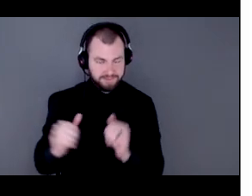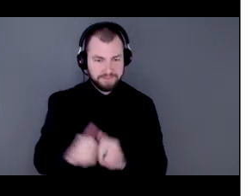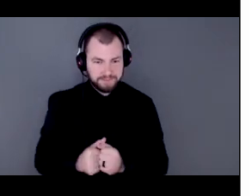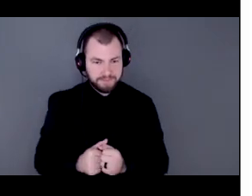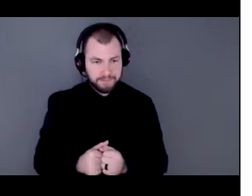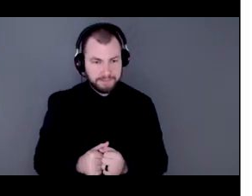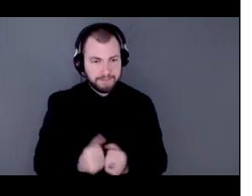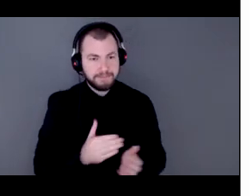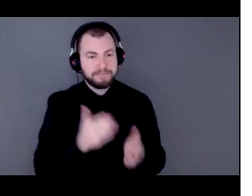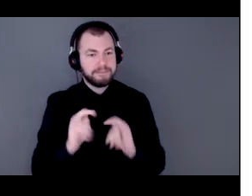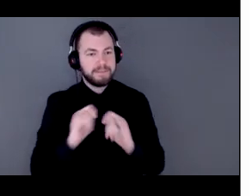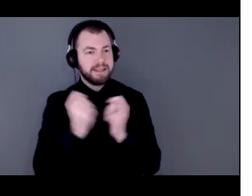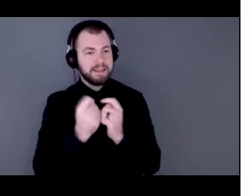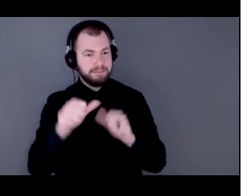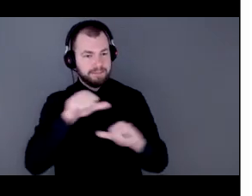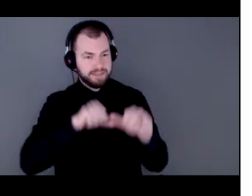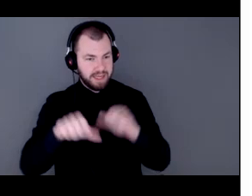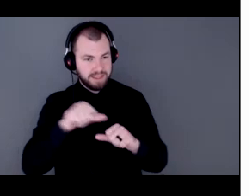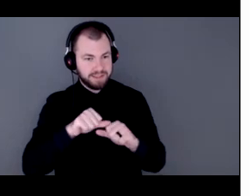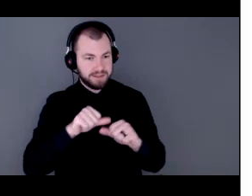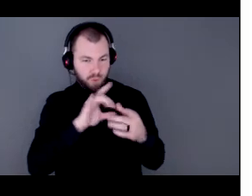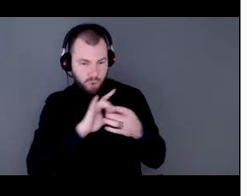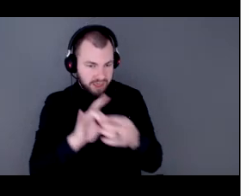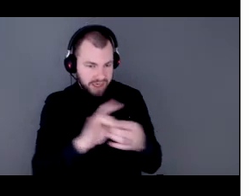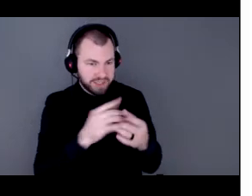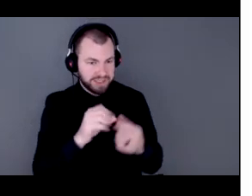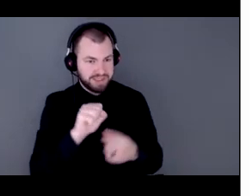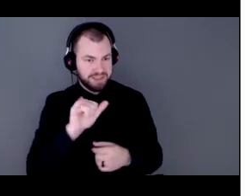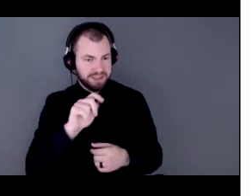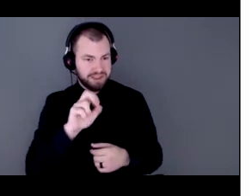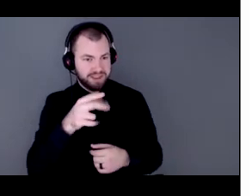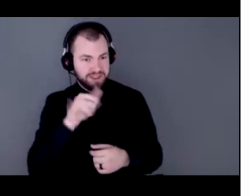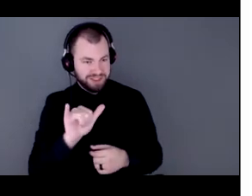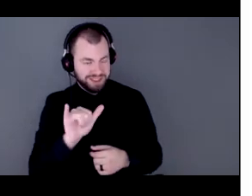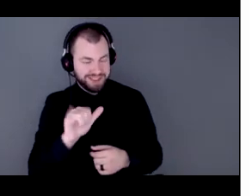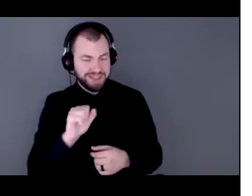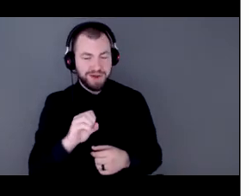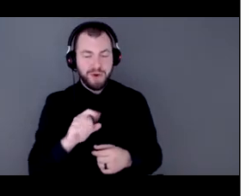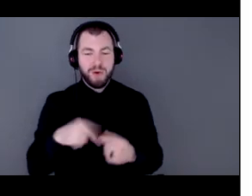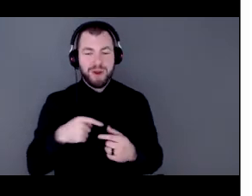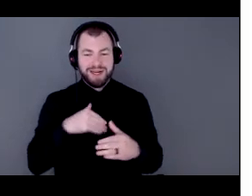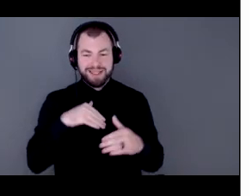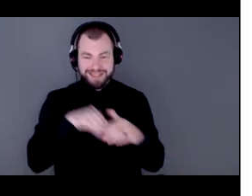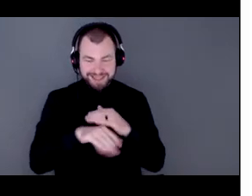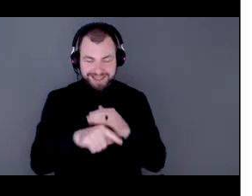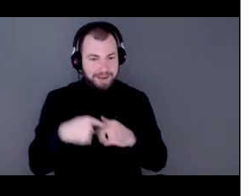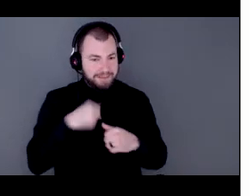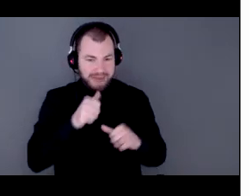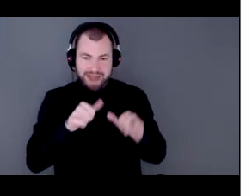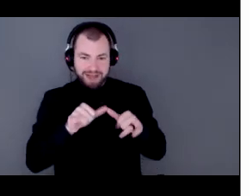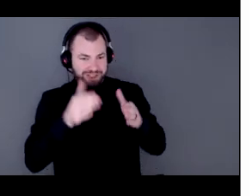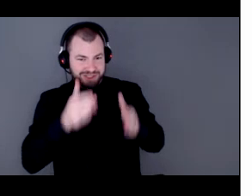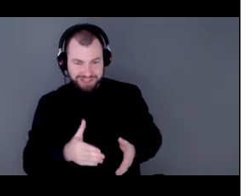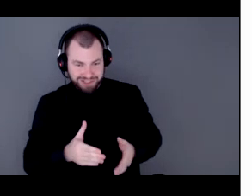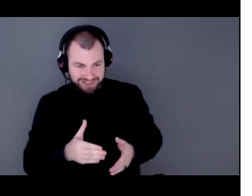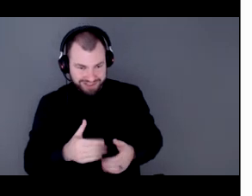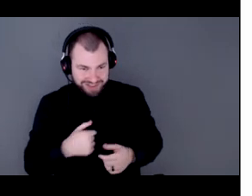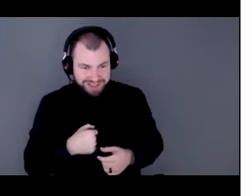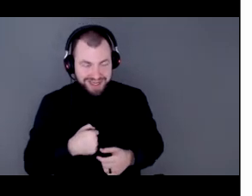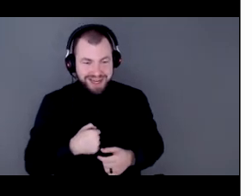coordination and synergies, where I come in. So I had a hidden agenda when I included this to say that I'm not an engineer at all. I just know the spelling of